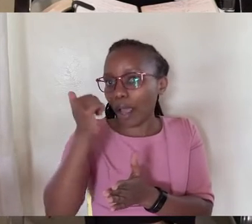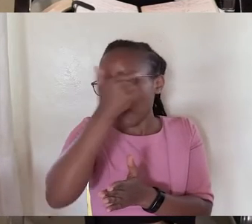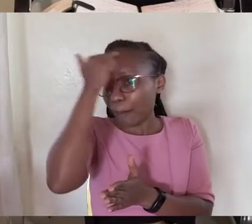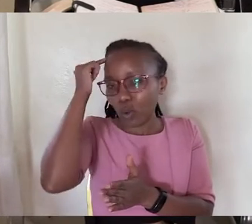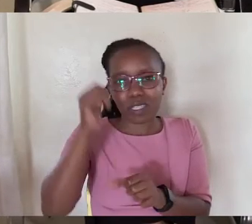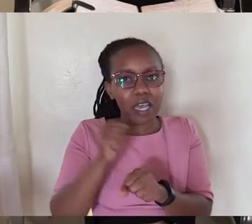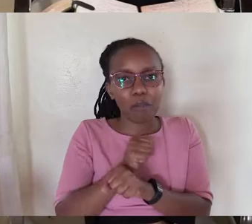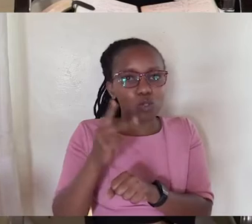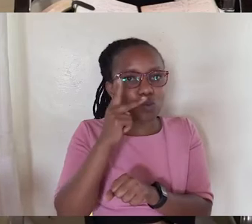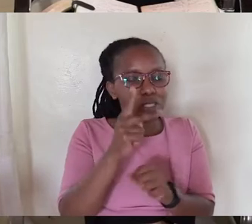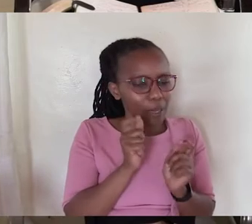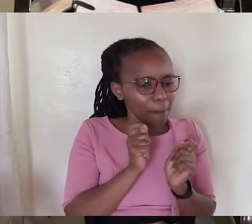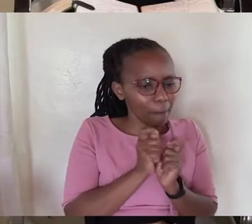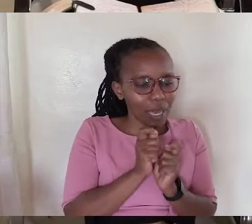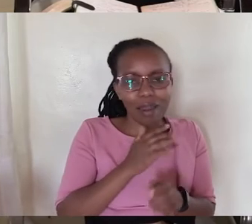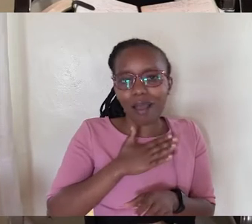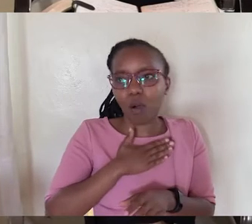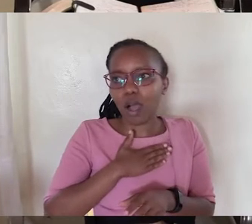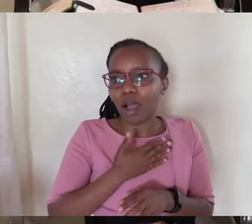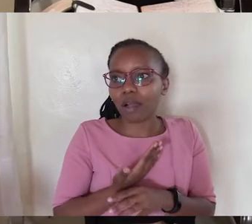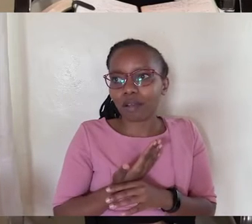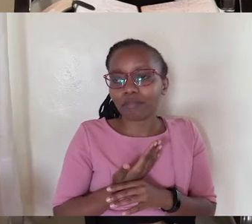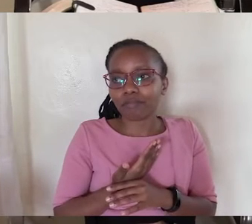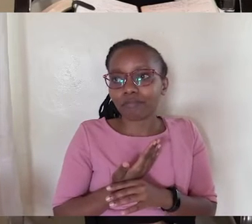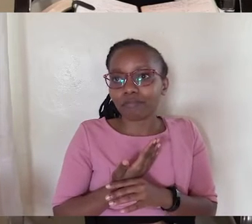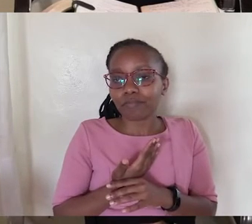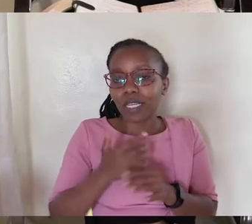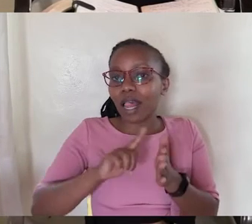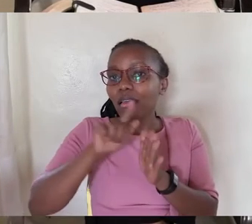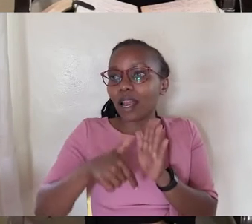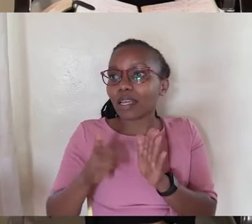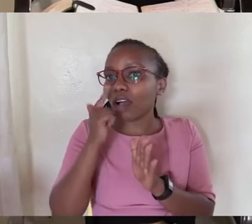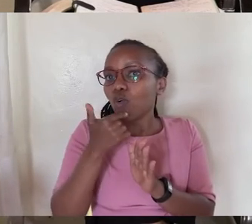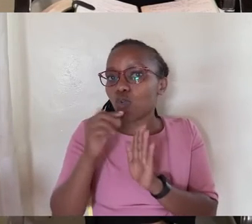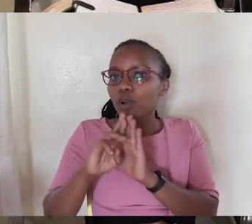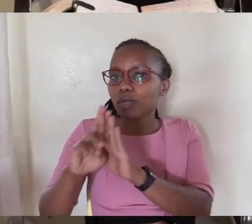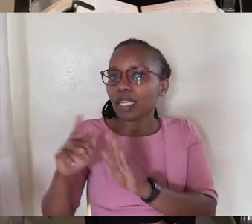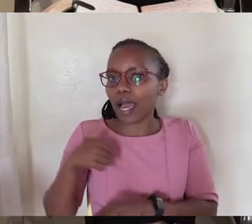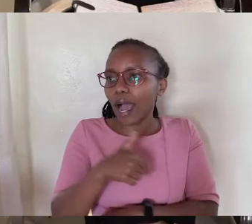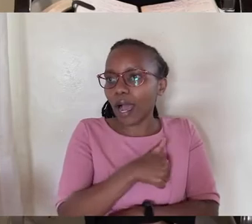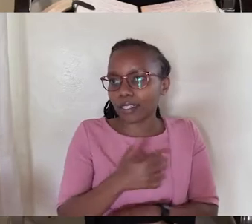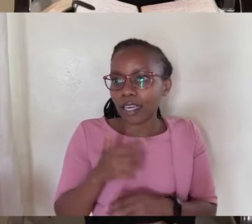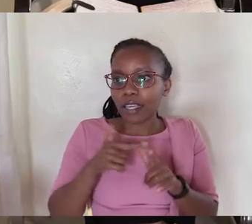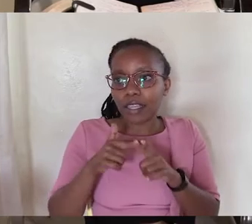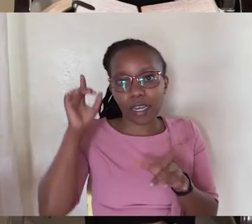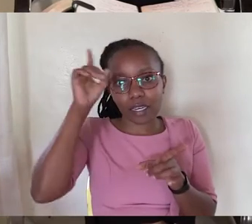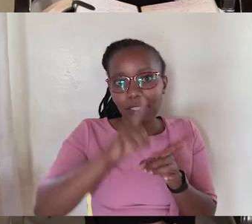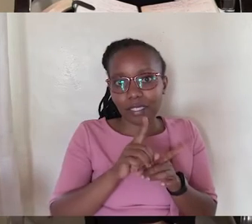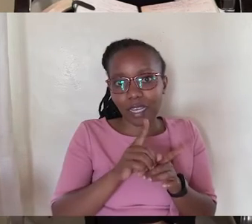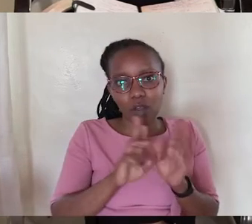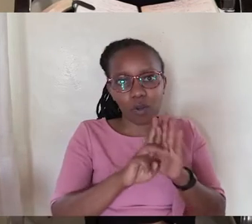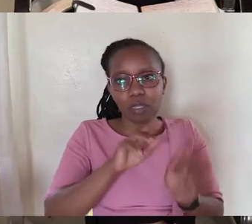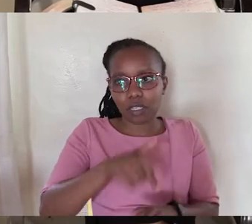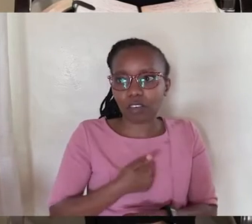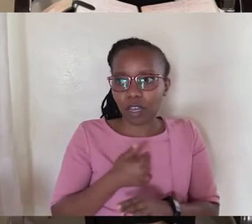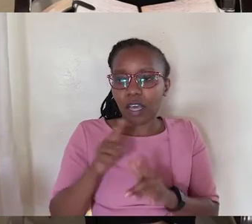not visible. They're like a cut and a bruise. And ultimately, who speaks for us? So that's when we decided we were going to speak for ourselves, and that was